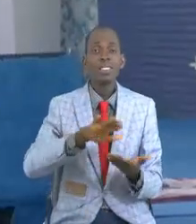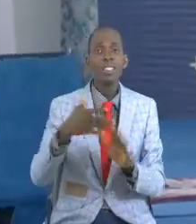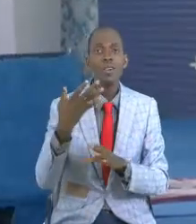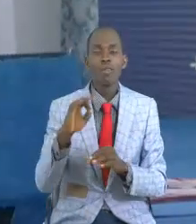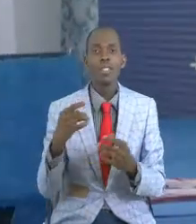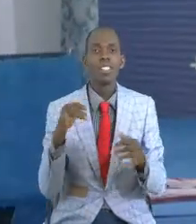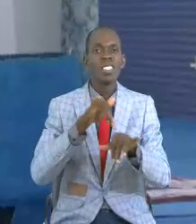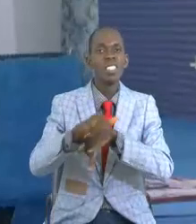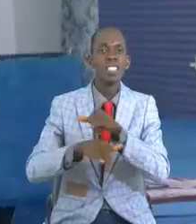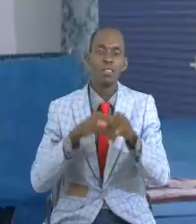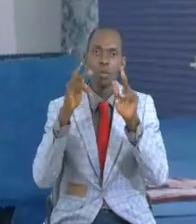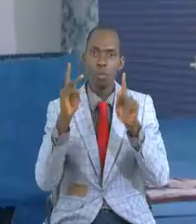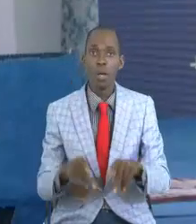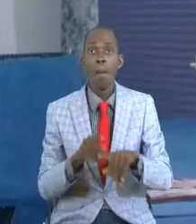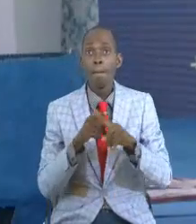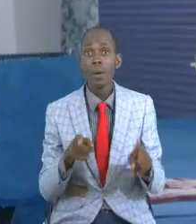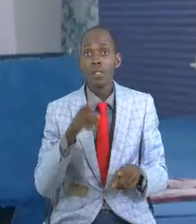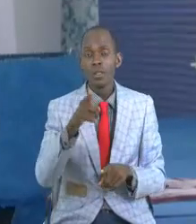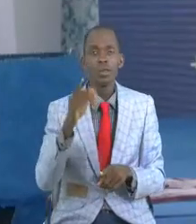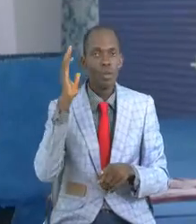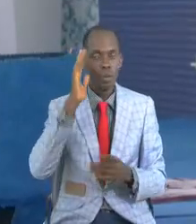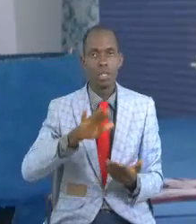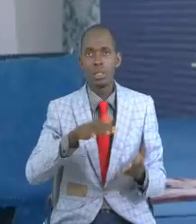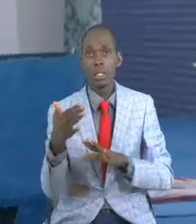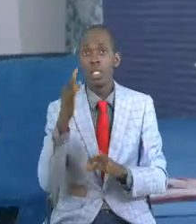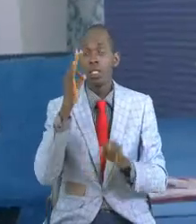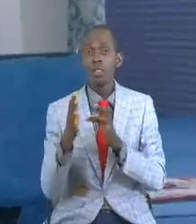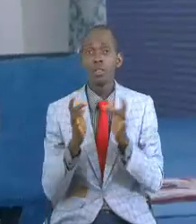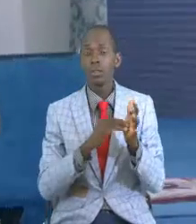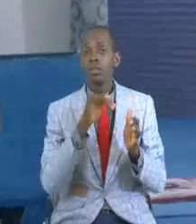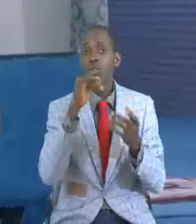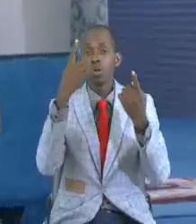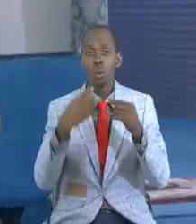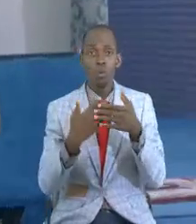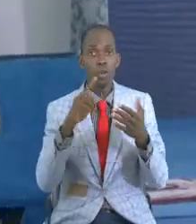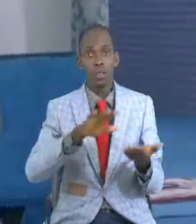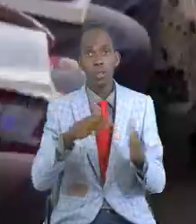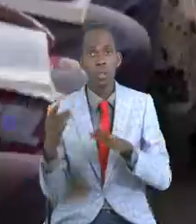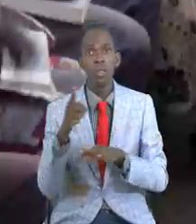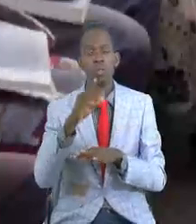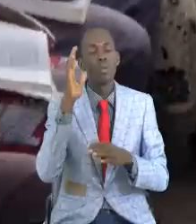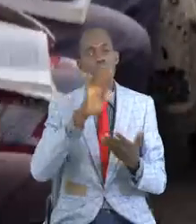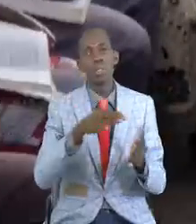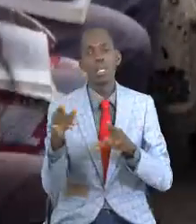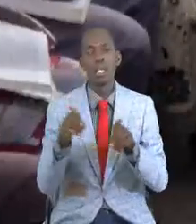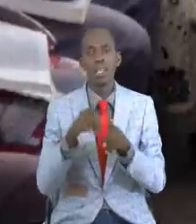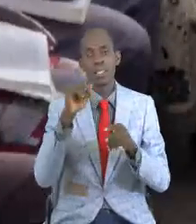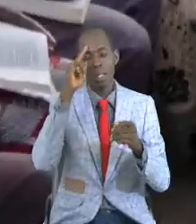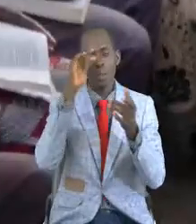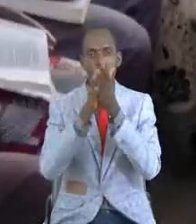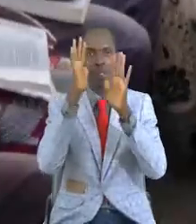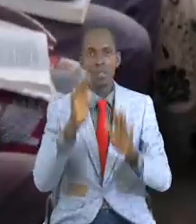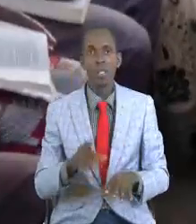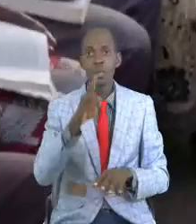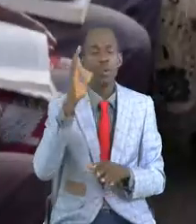but you'll die. If Jesus does not come before you die, you'll die like a saint. I said you'll die